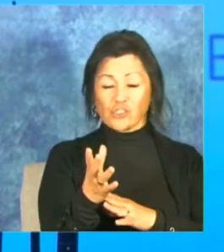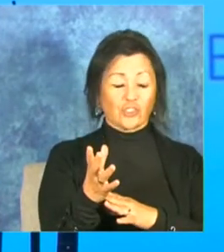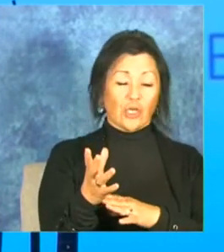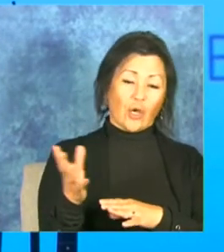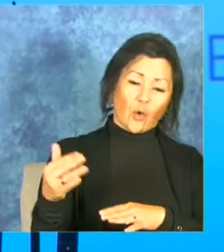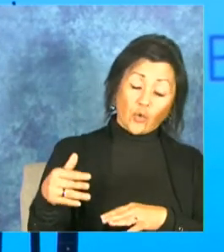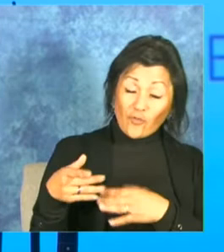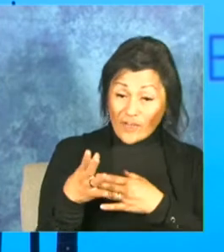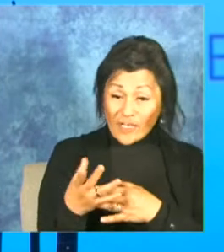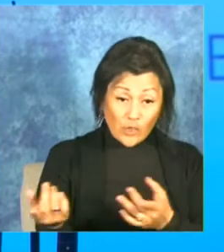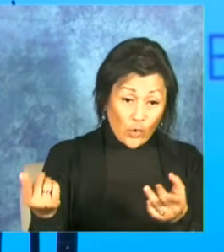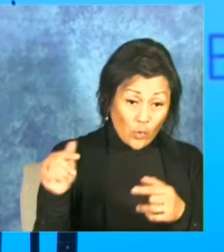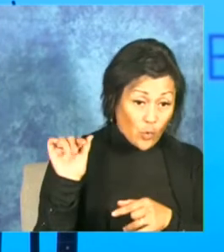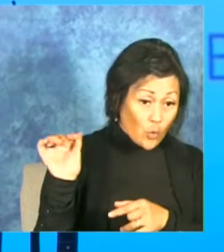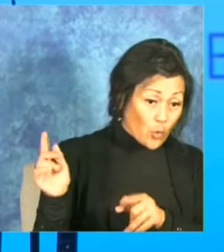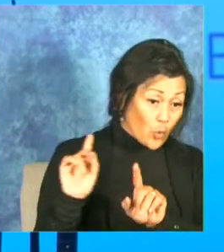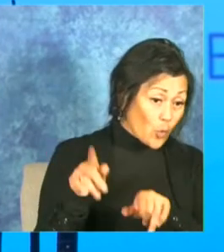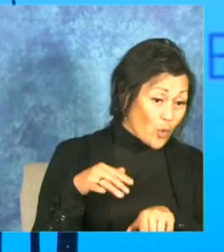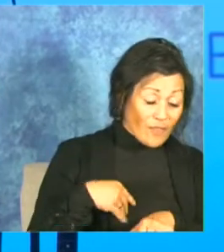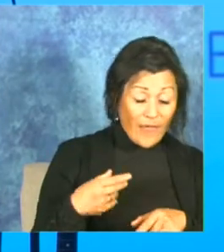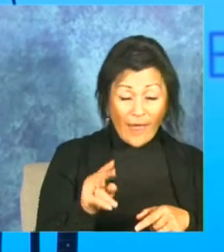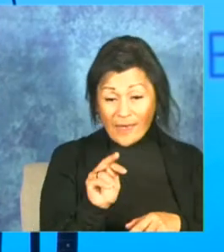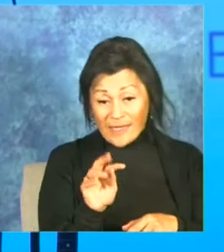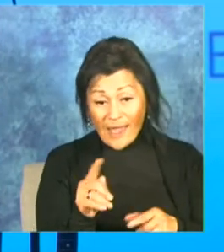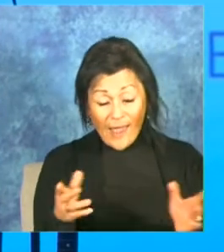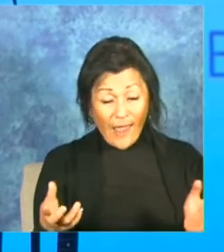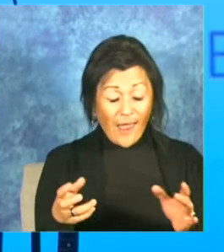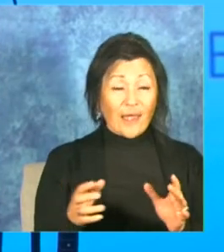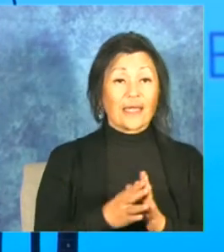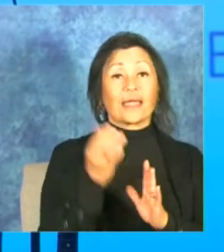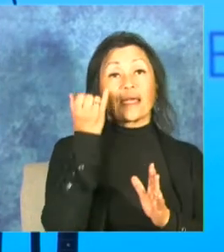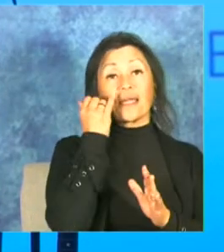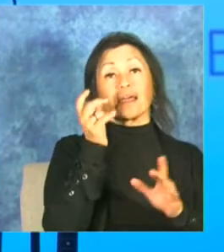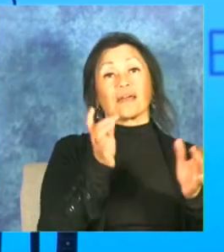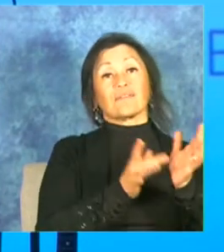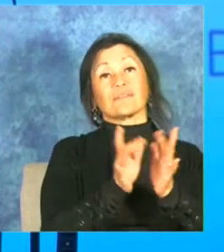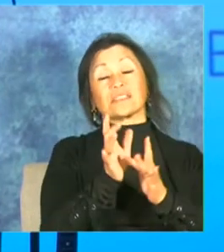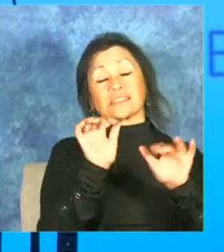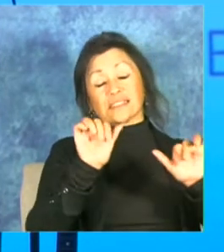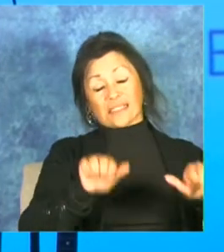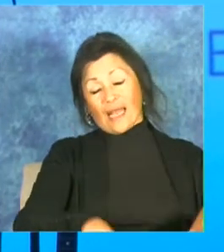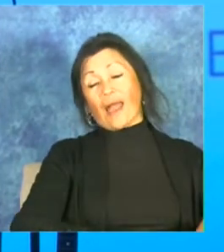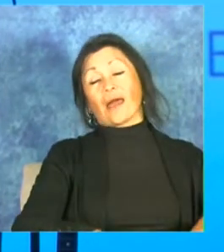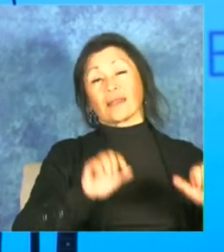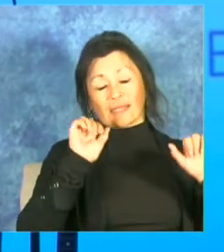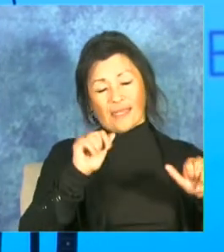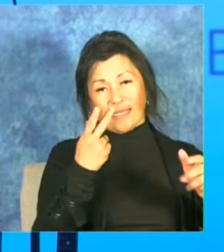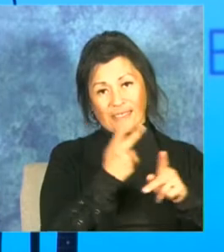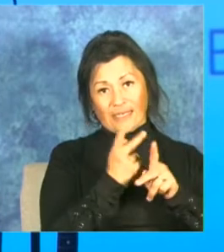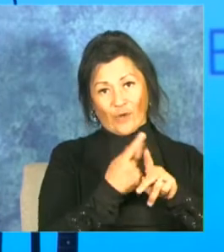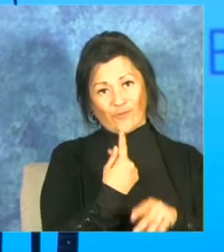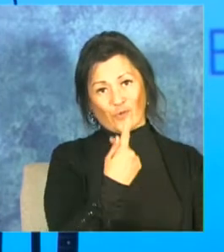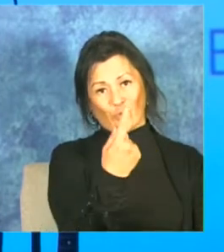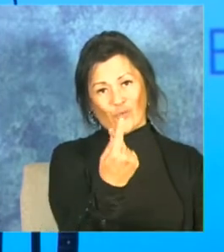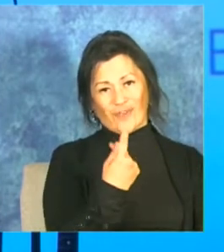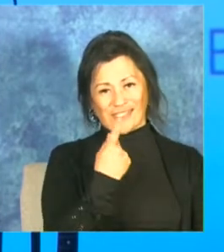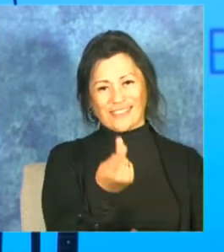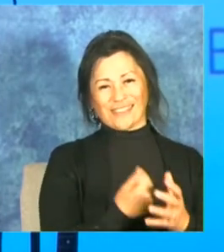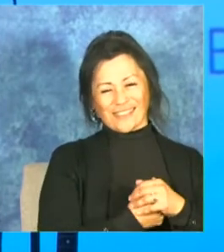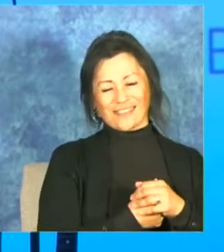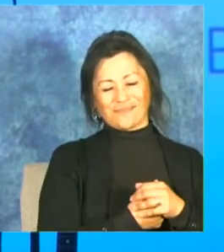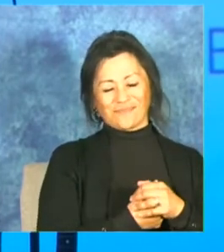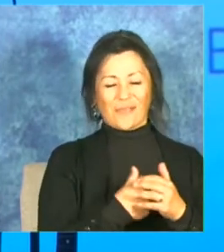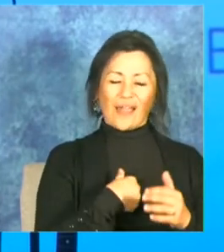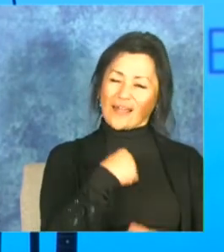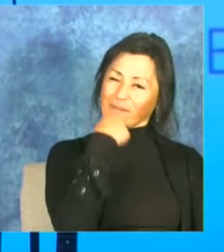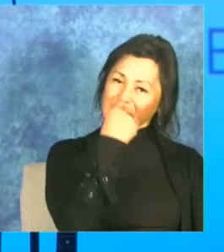these little nets for these poor professional fishermen. If Jesus can do that, he can take care of you and me. And